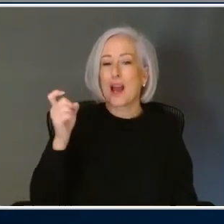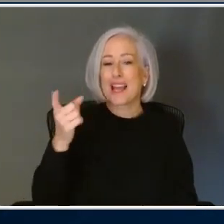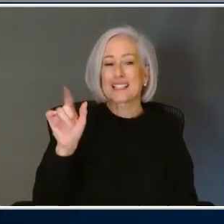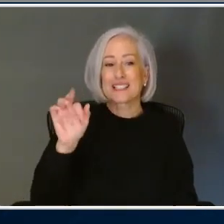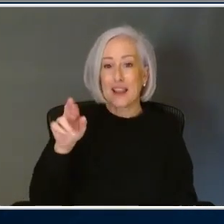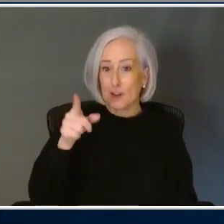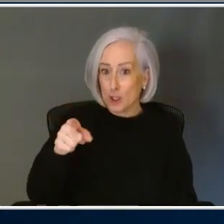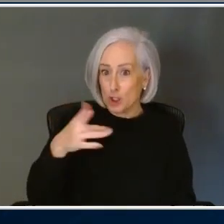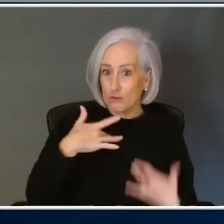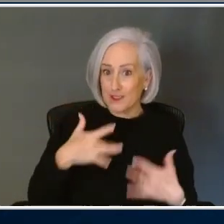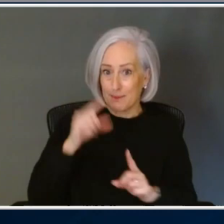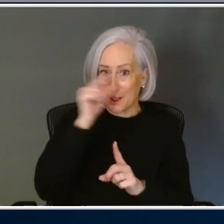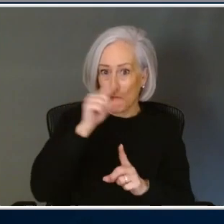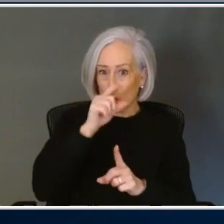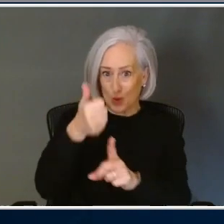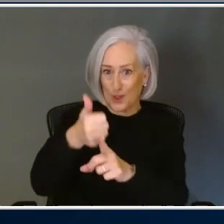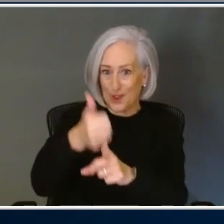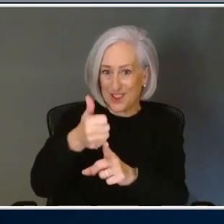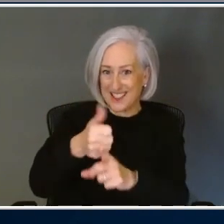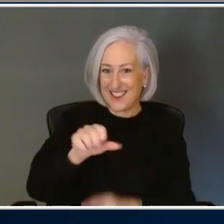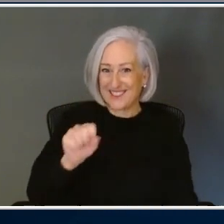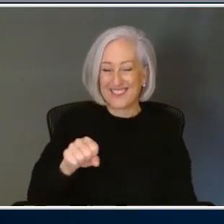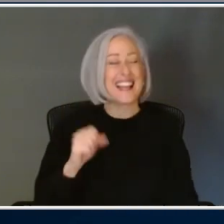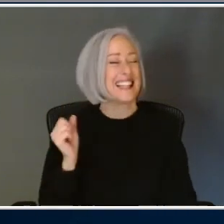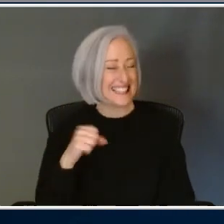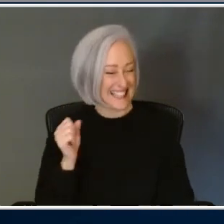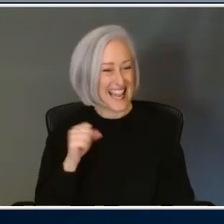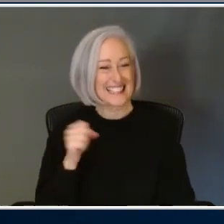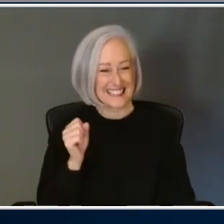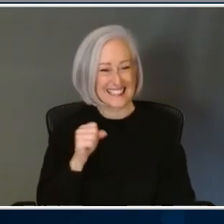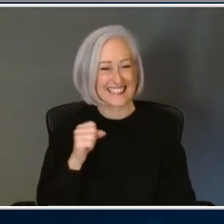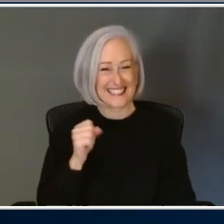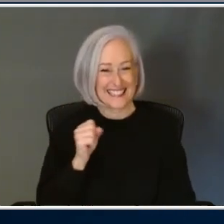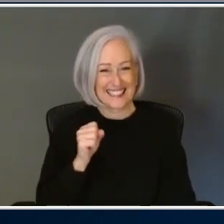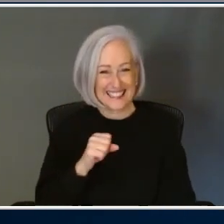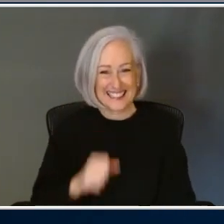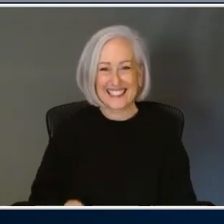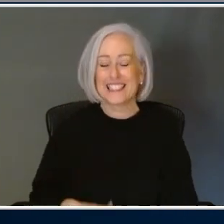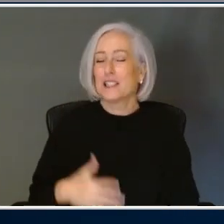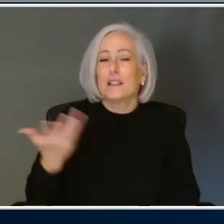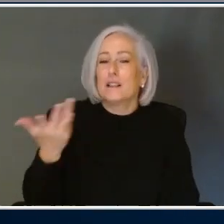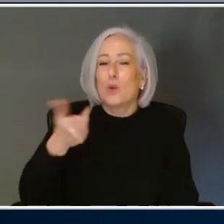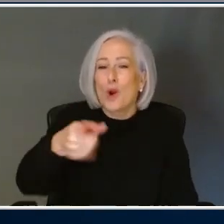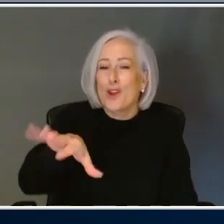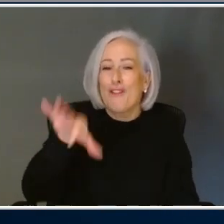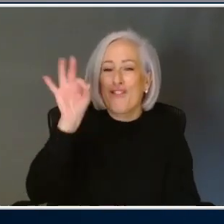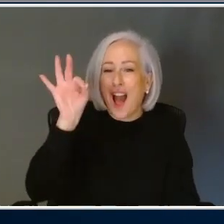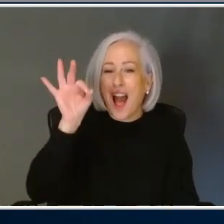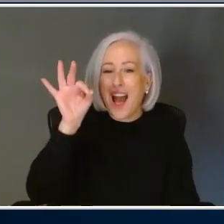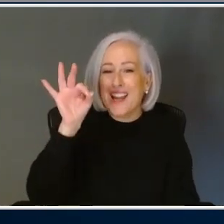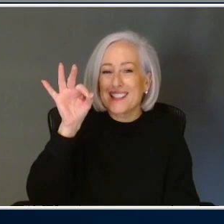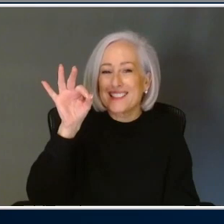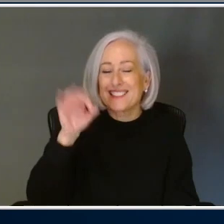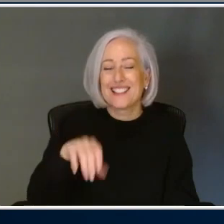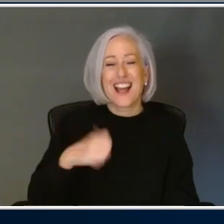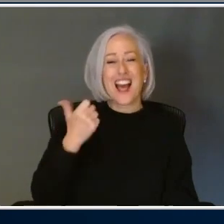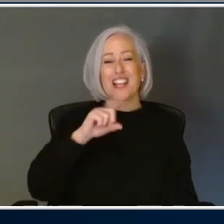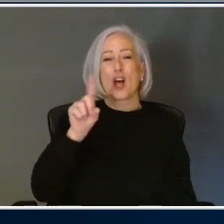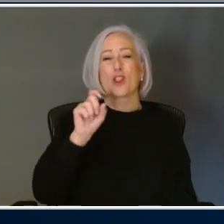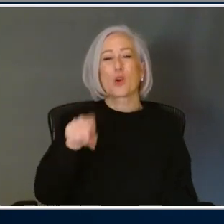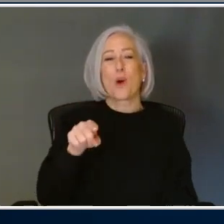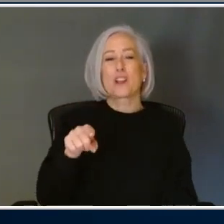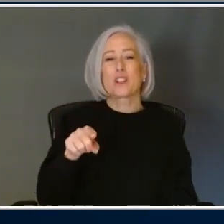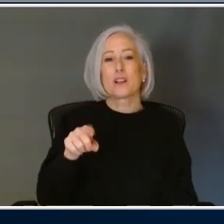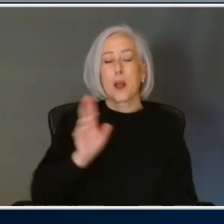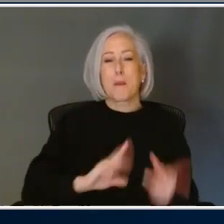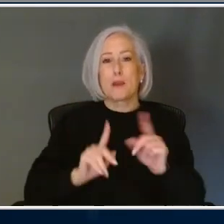yourself? Oh, yeah. And what do you find? And then another question was, people must